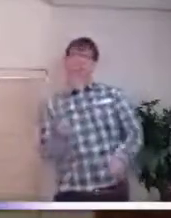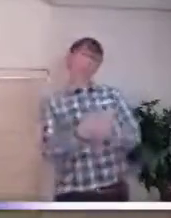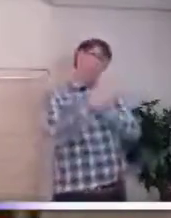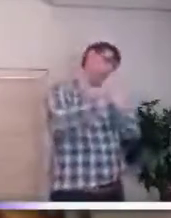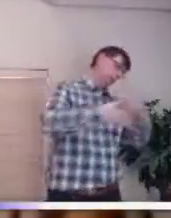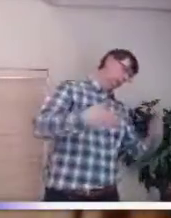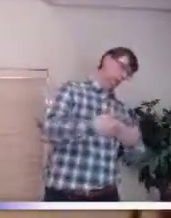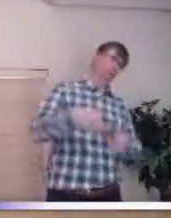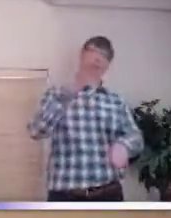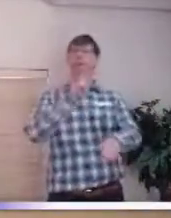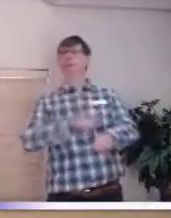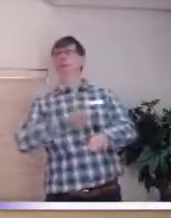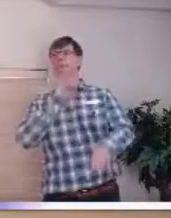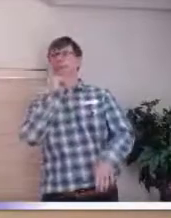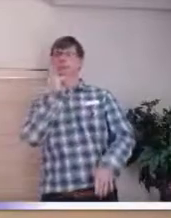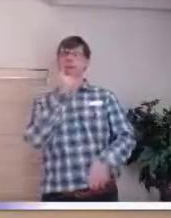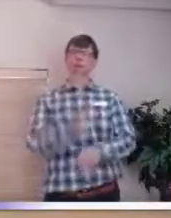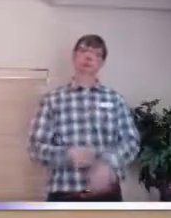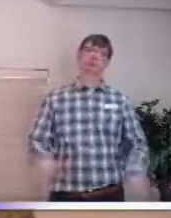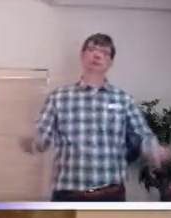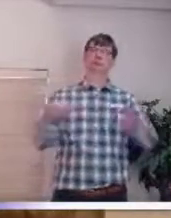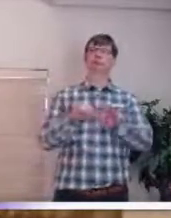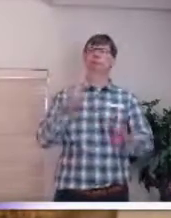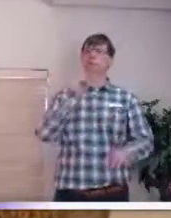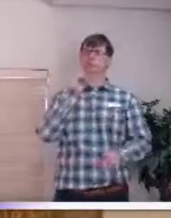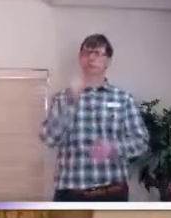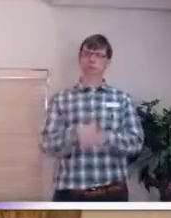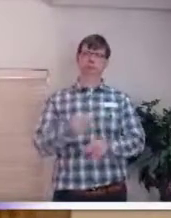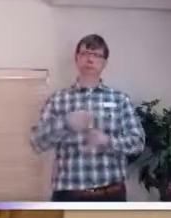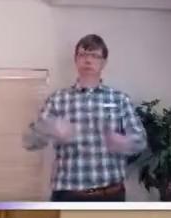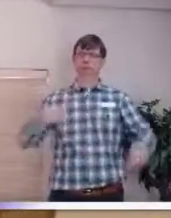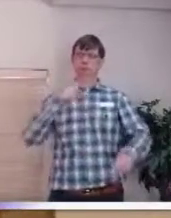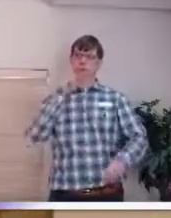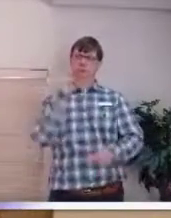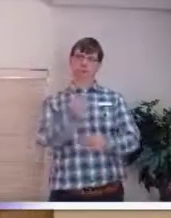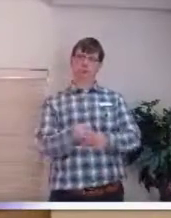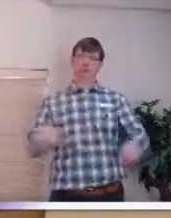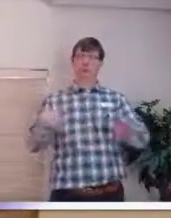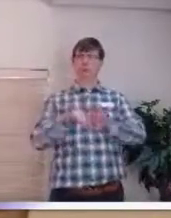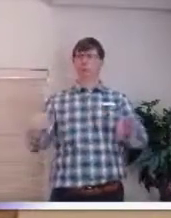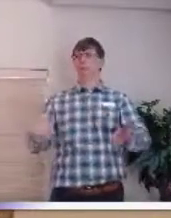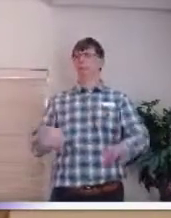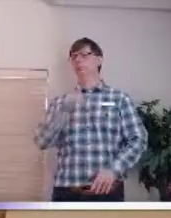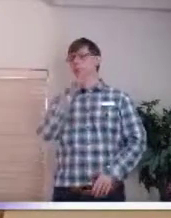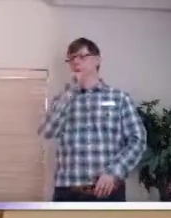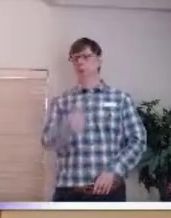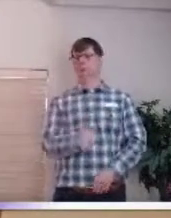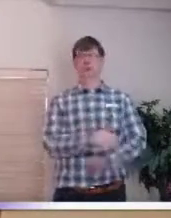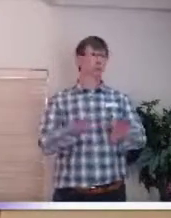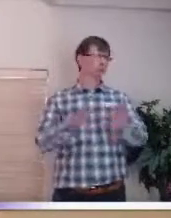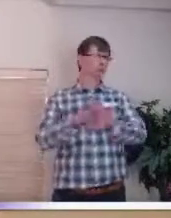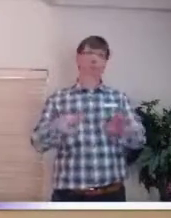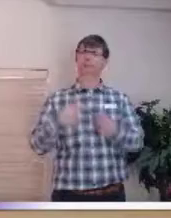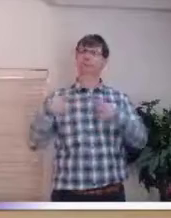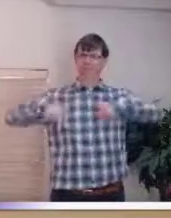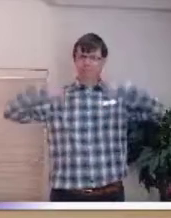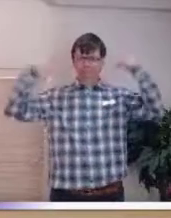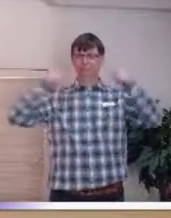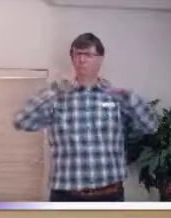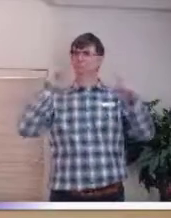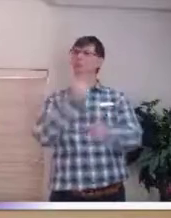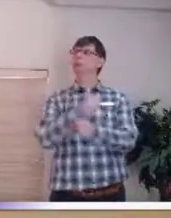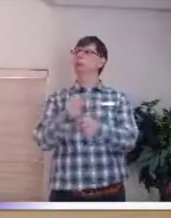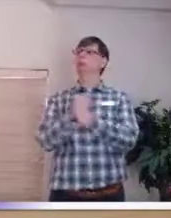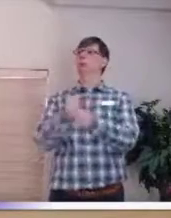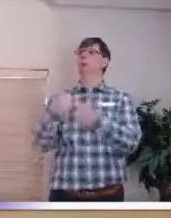sides now. I've seen it both ways, where someone can be very unpleasant and very unhappy in their life, and they can create anything